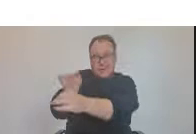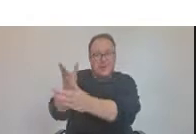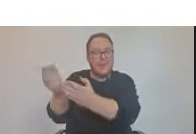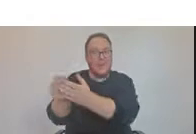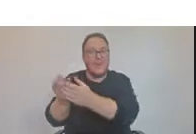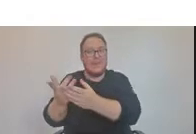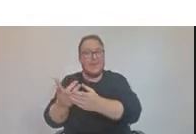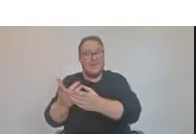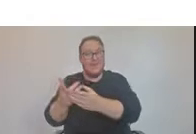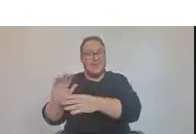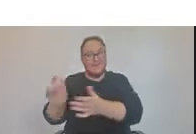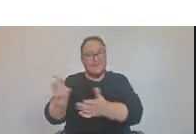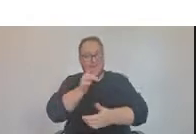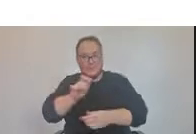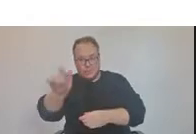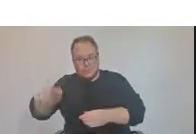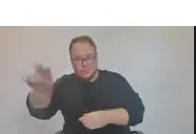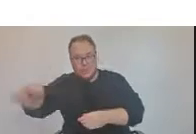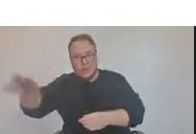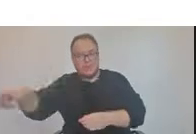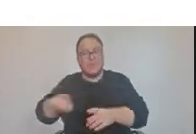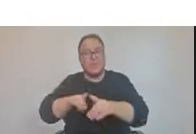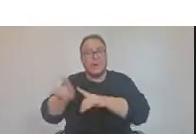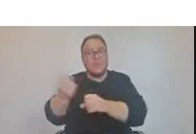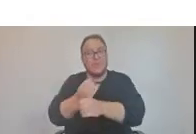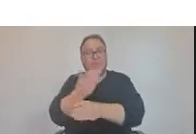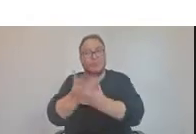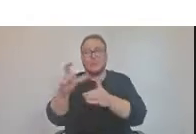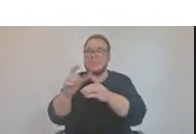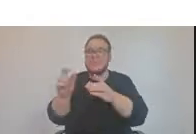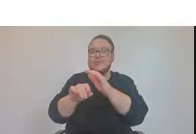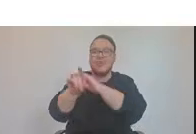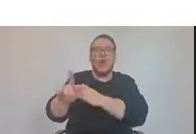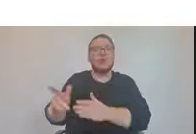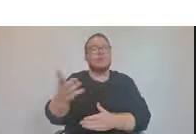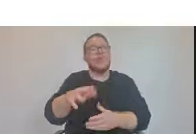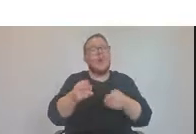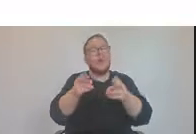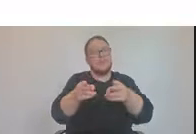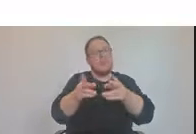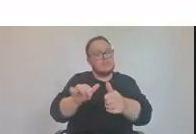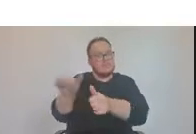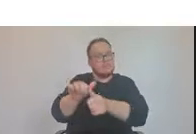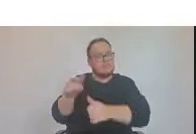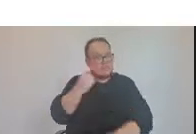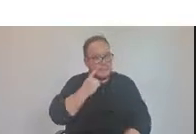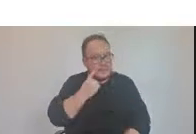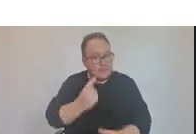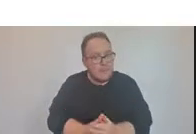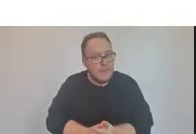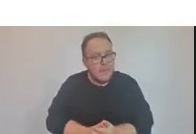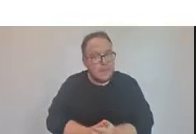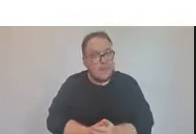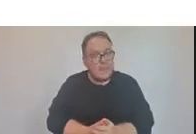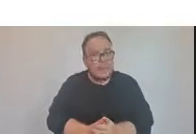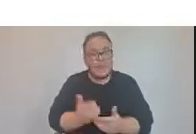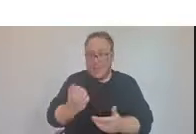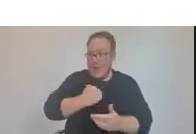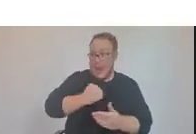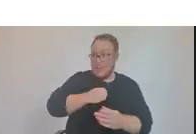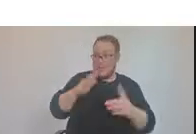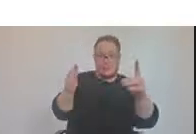we can expedite the discharge from hospital and also provide alternatives to an admission to hospital. I'm pleased to say we met our